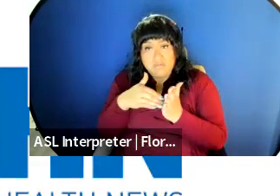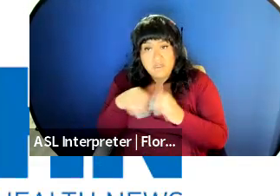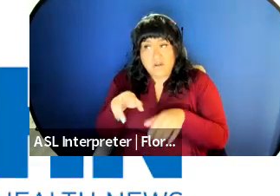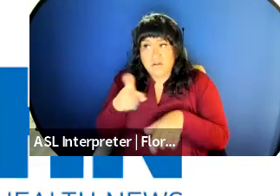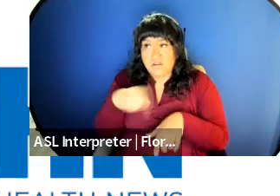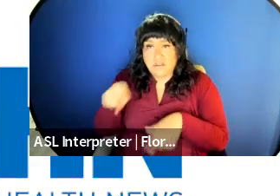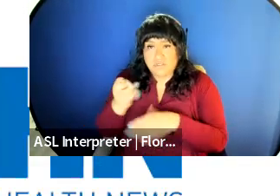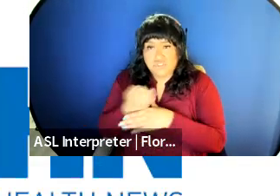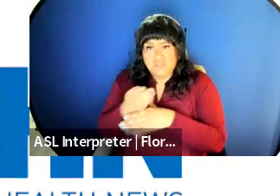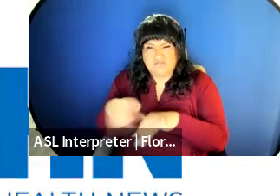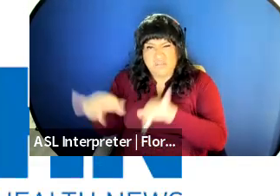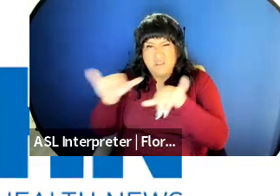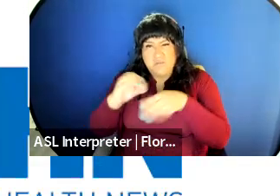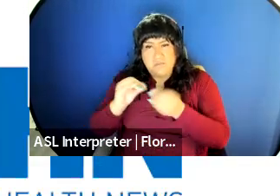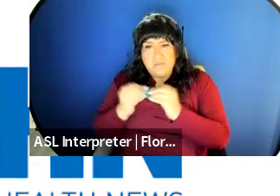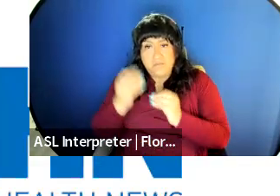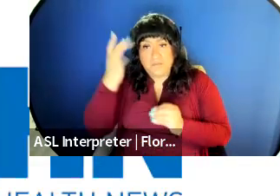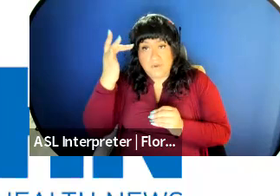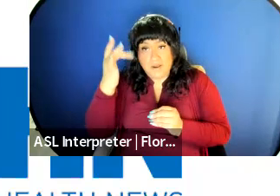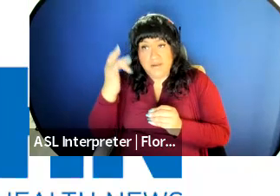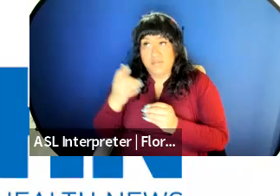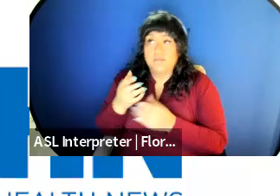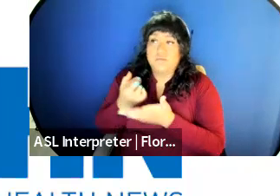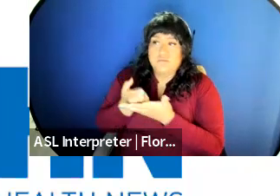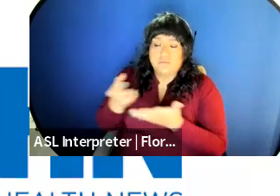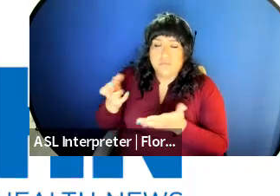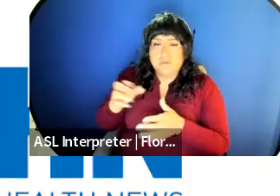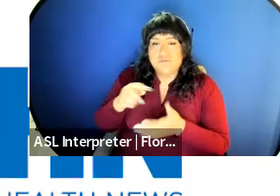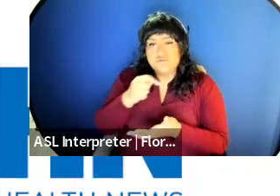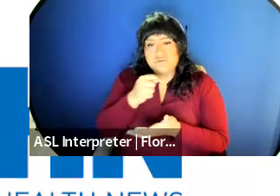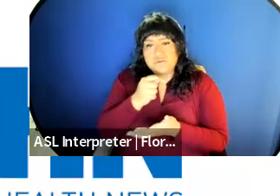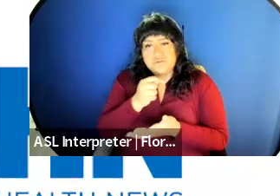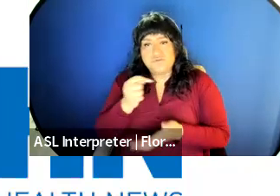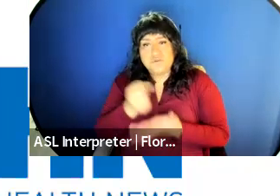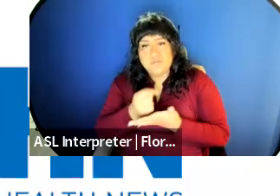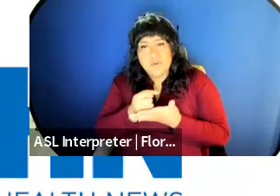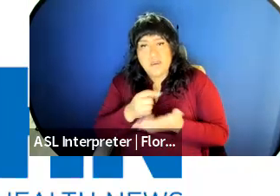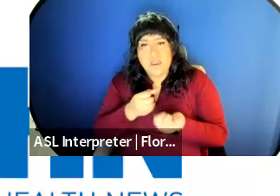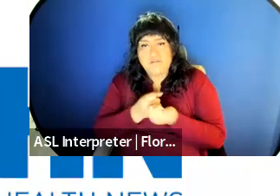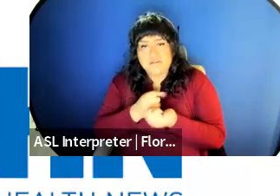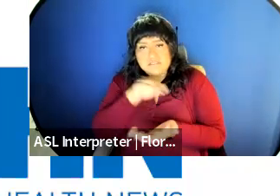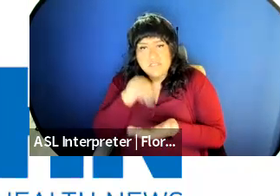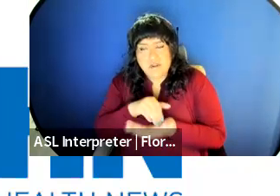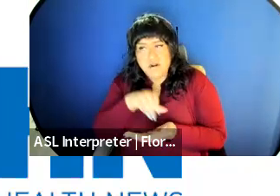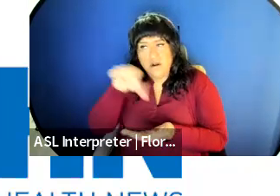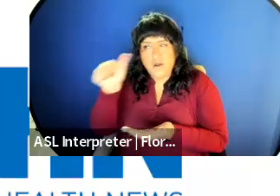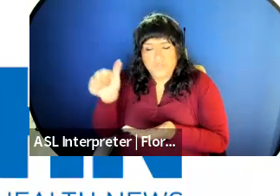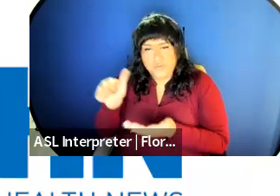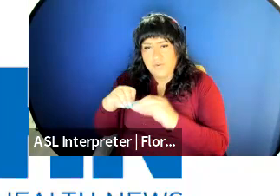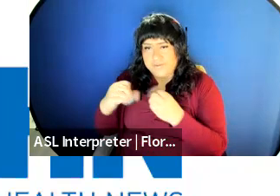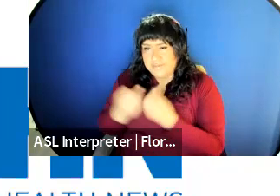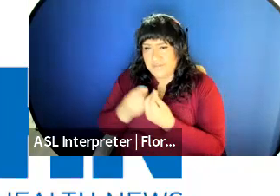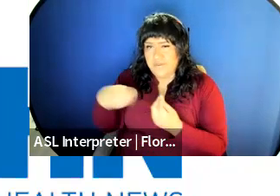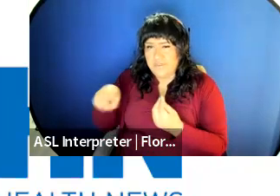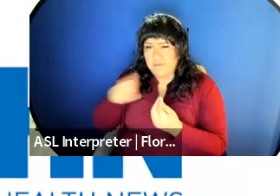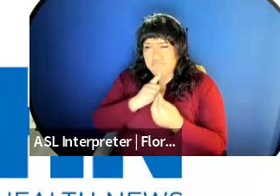the source is usually Treatment Advocacy Center and EFL or Tory. They have really propagated this notion,